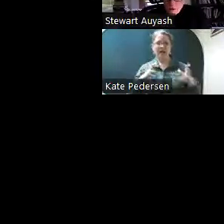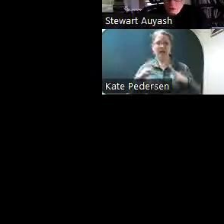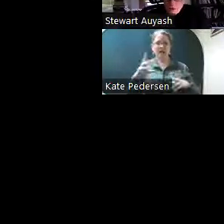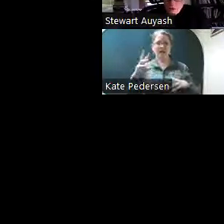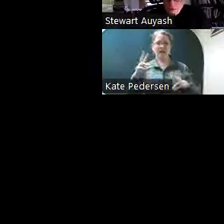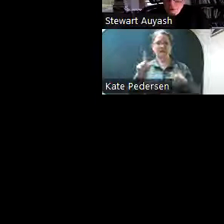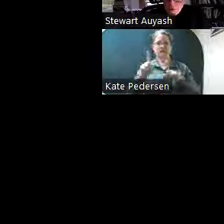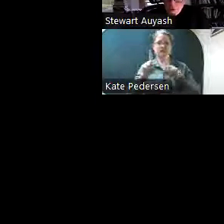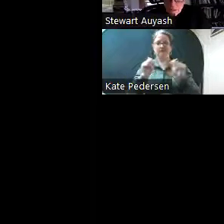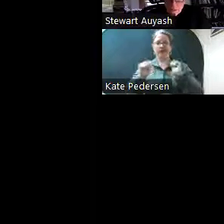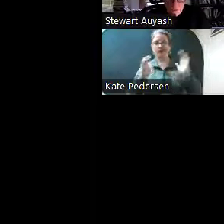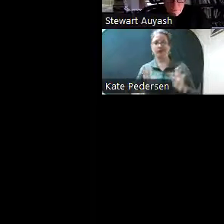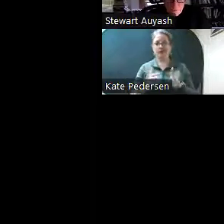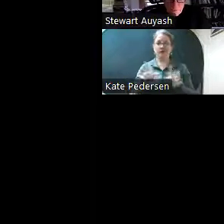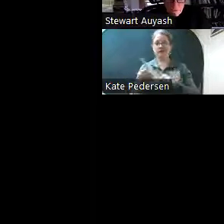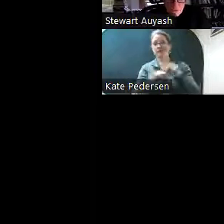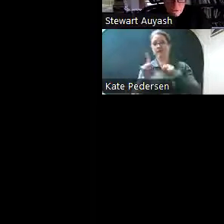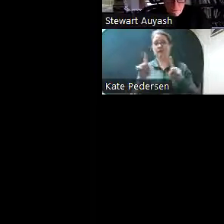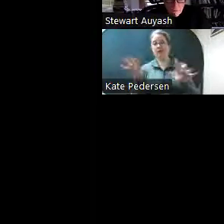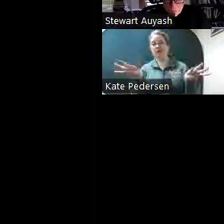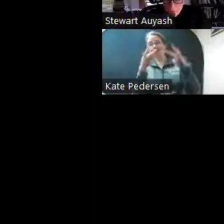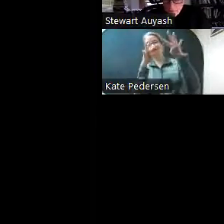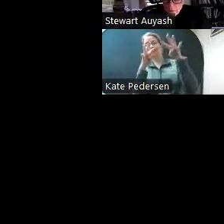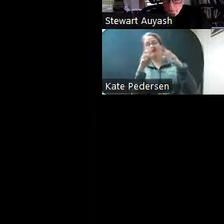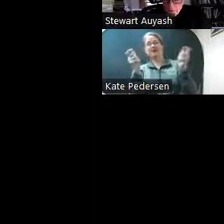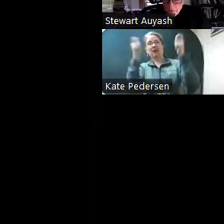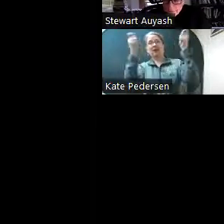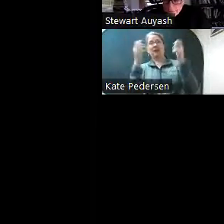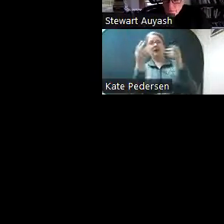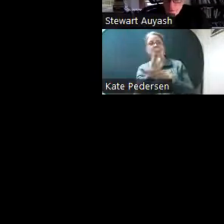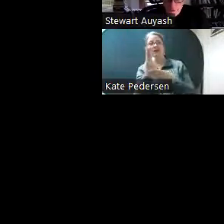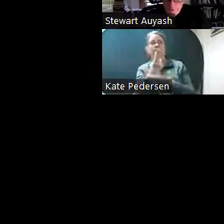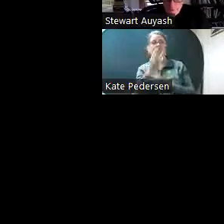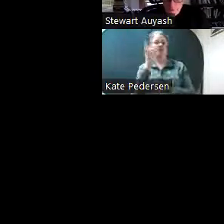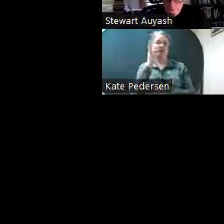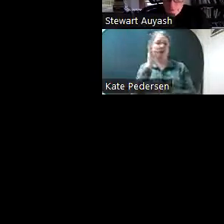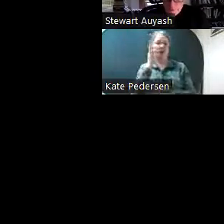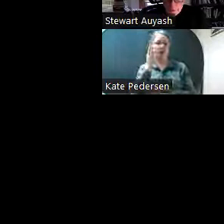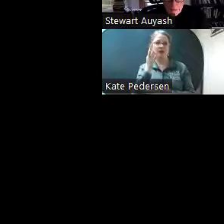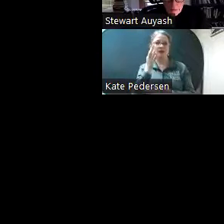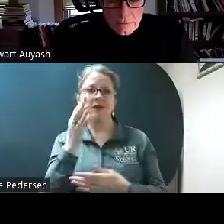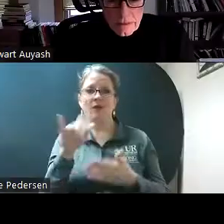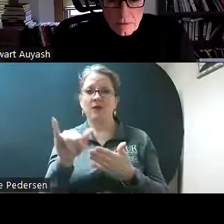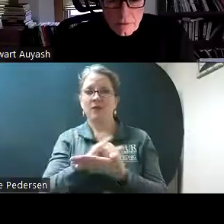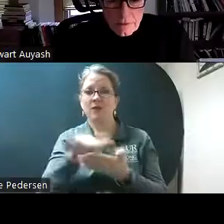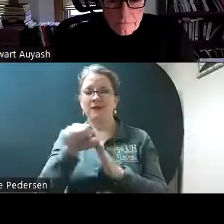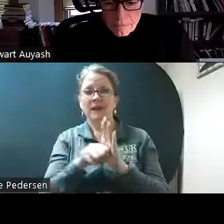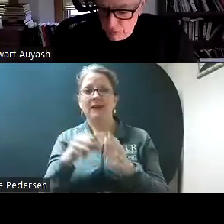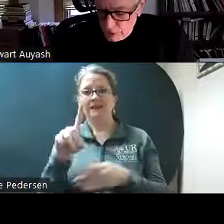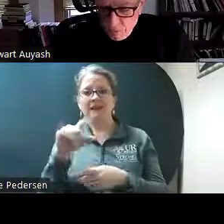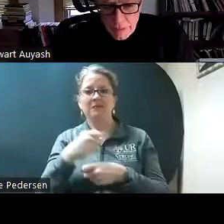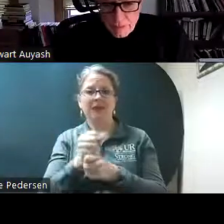stars that are celebrating the consumption of marijuana. New York State has made it legal,